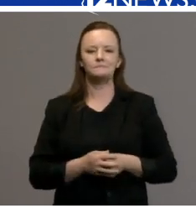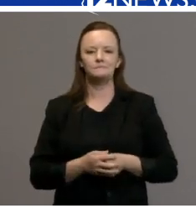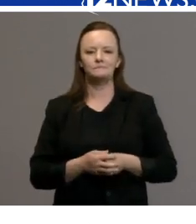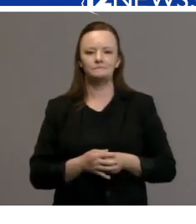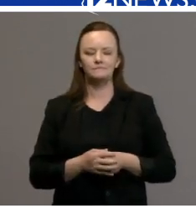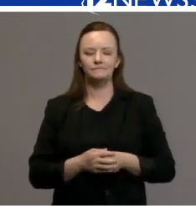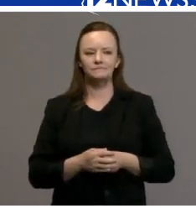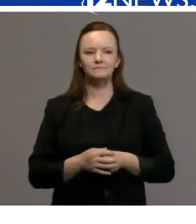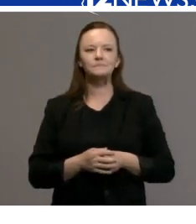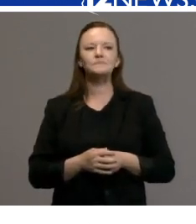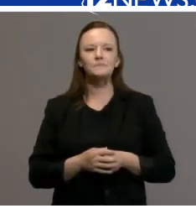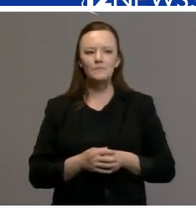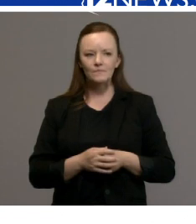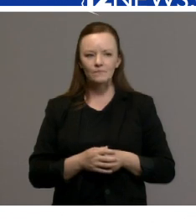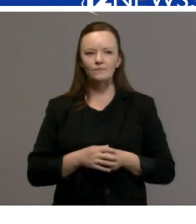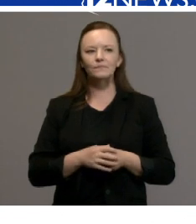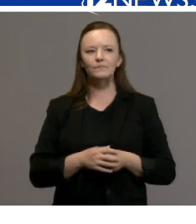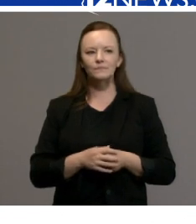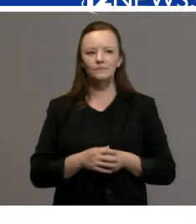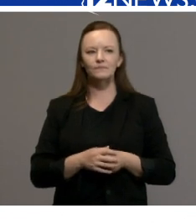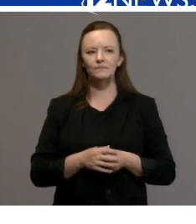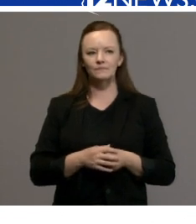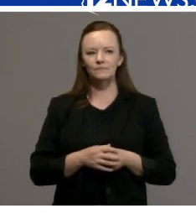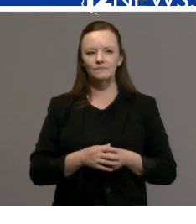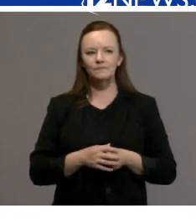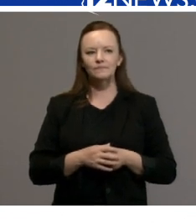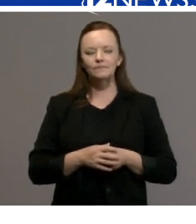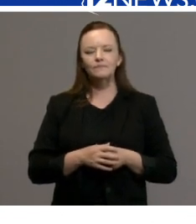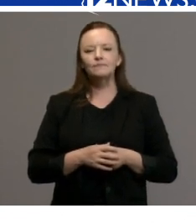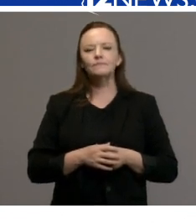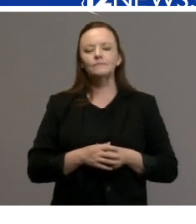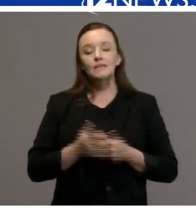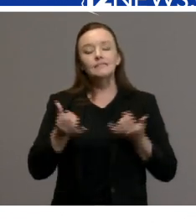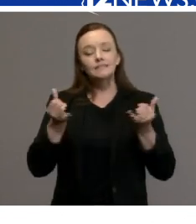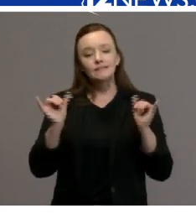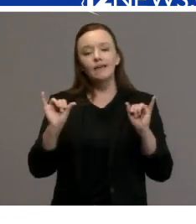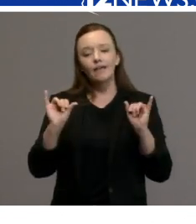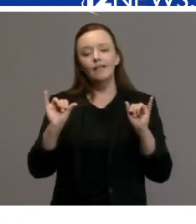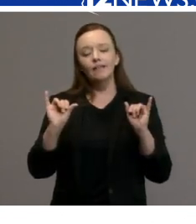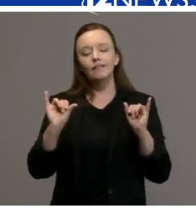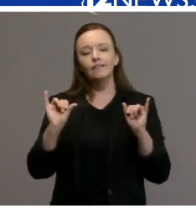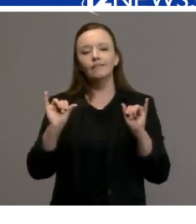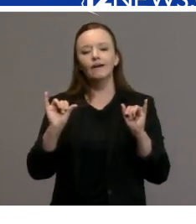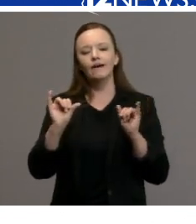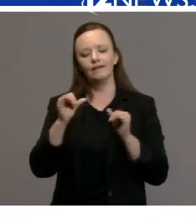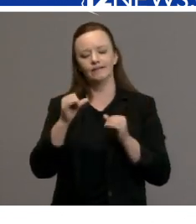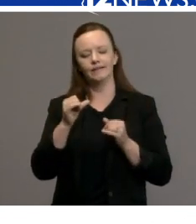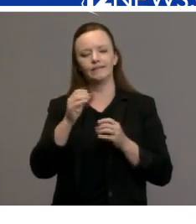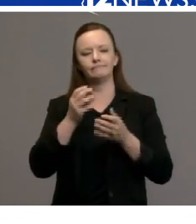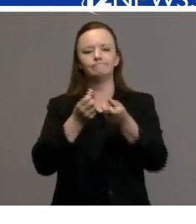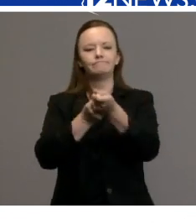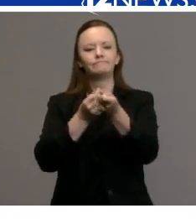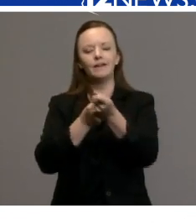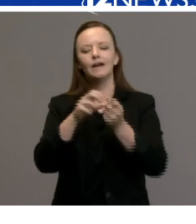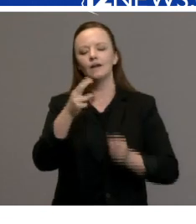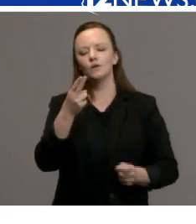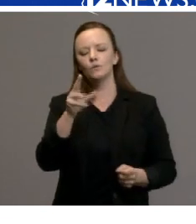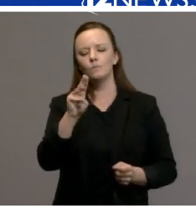As we work our way around, we still have the humanitarian mission going with the water